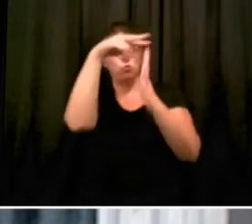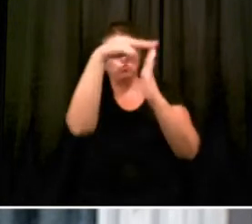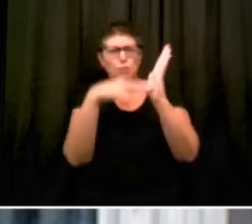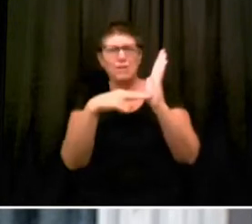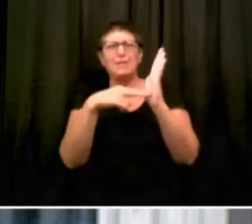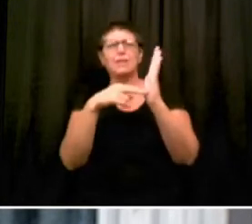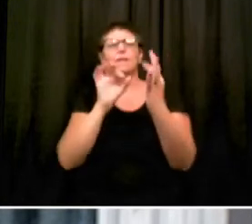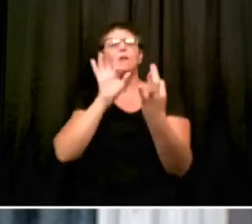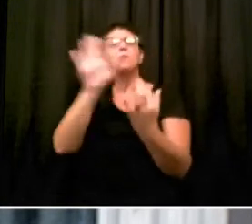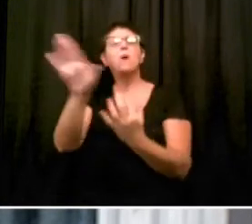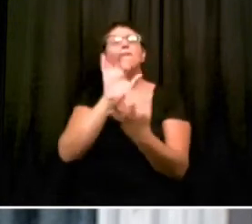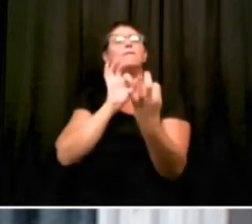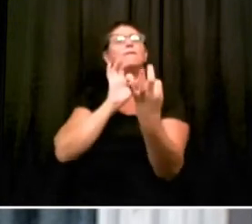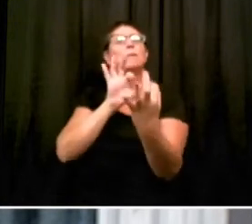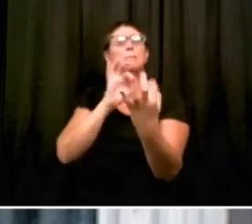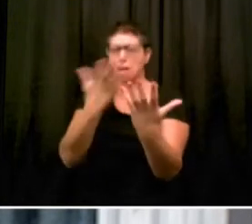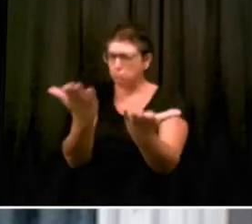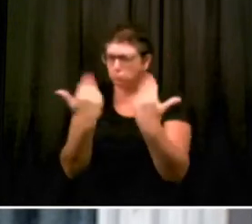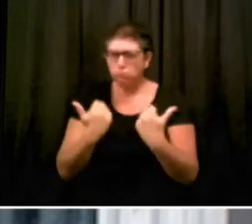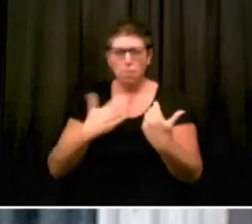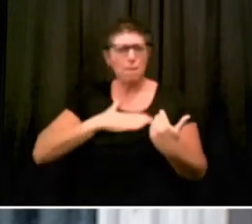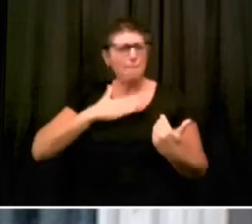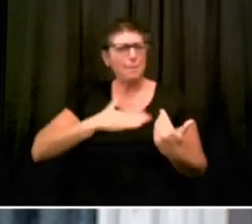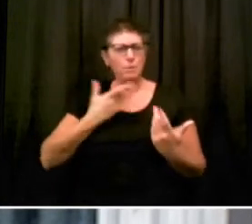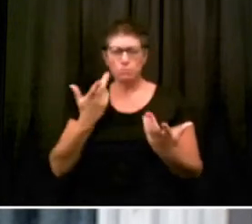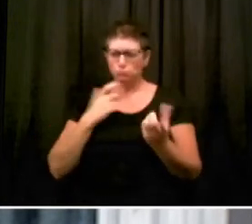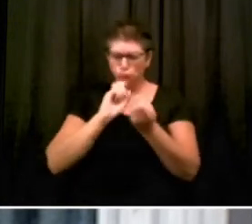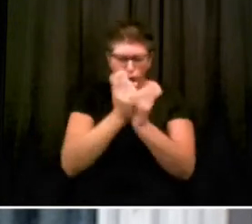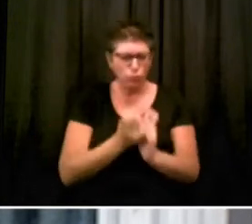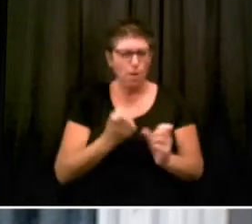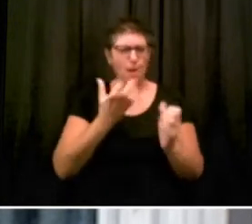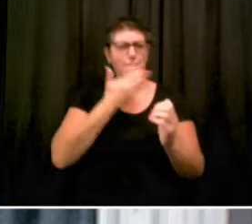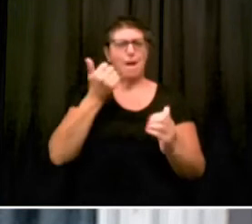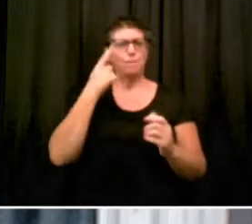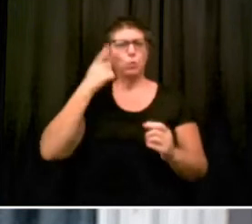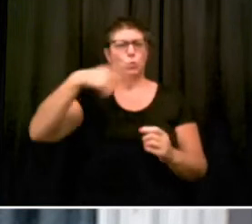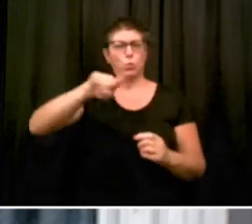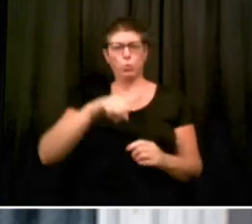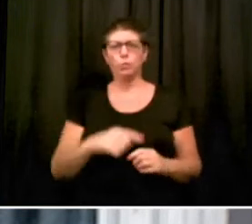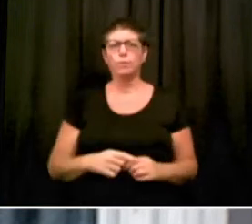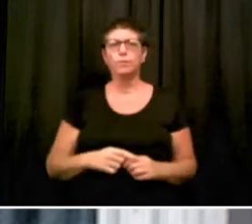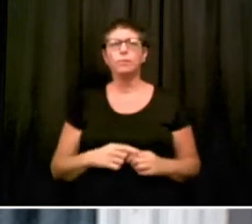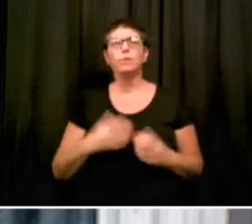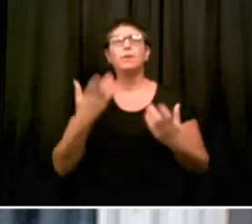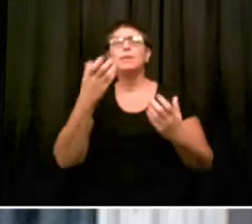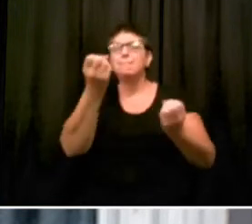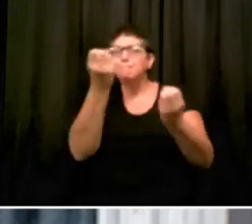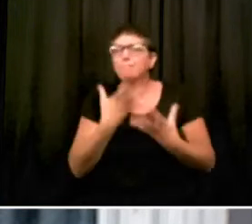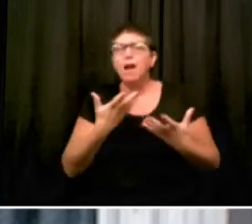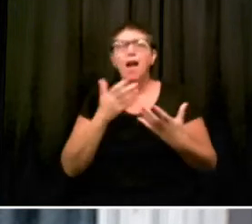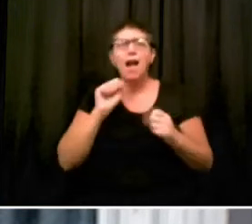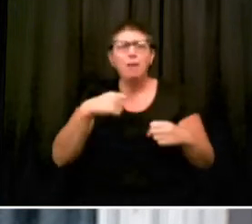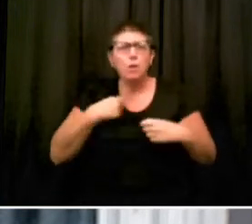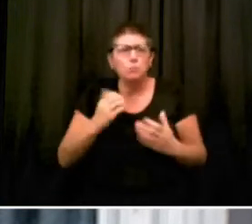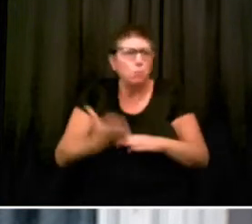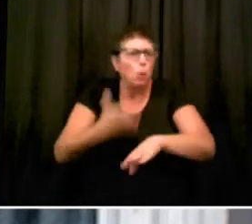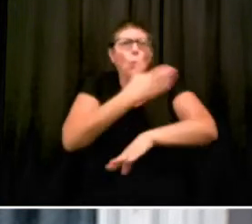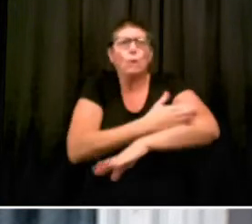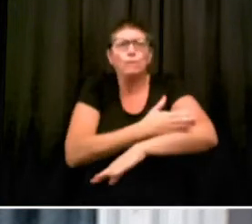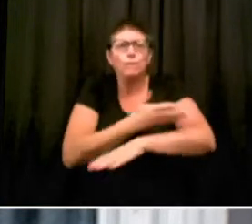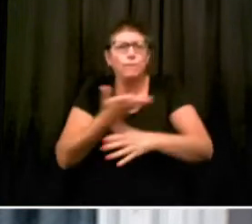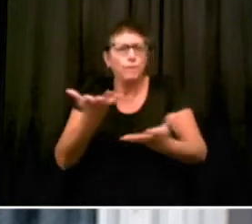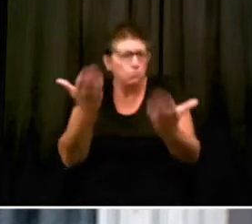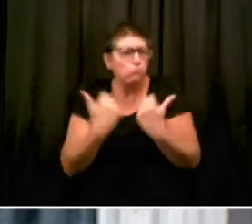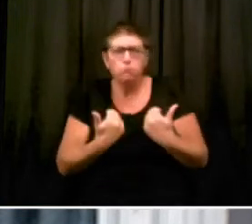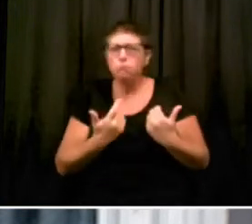asking them for their comments. What can we do better? What do you think about particular aspects of the discipline matrix, and hearing